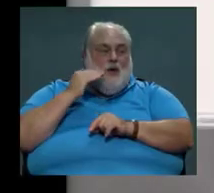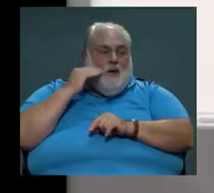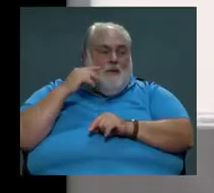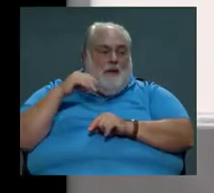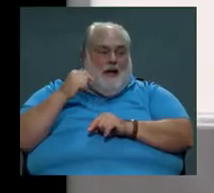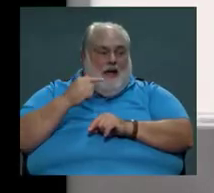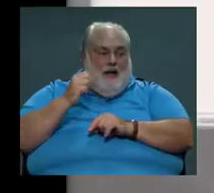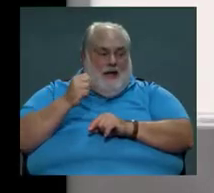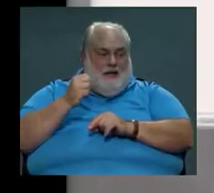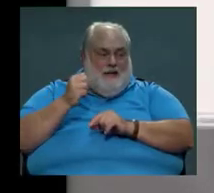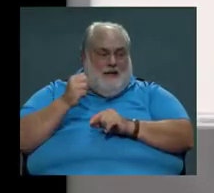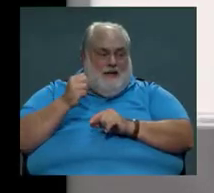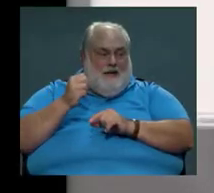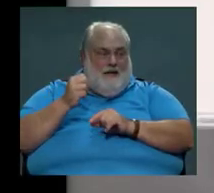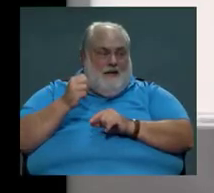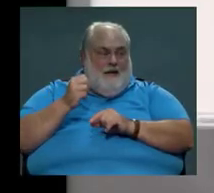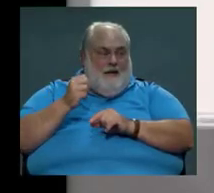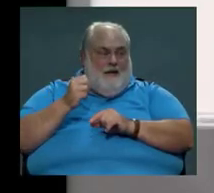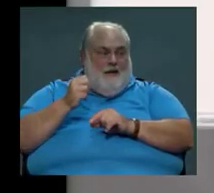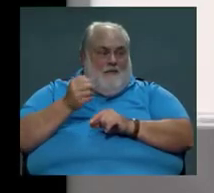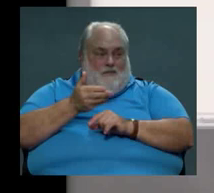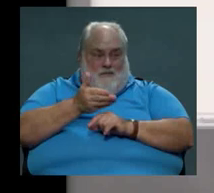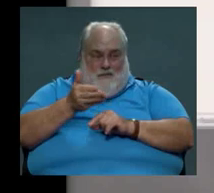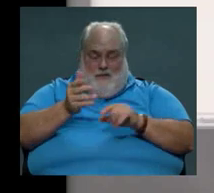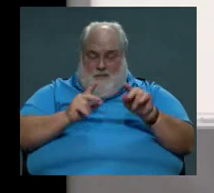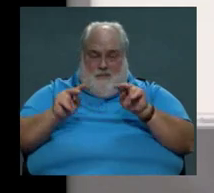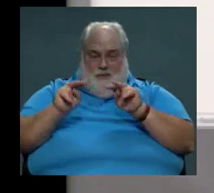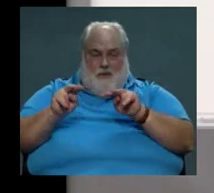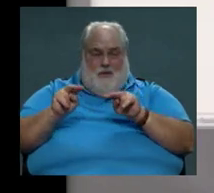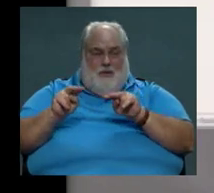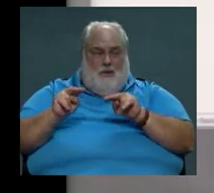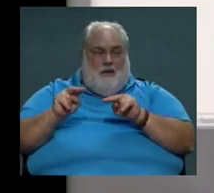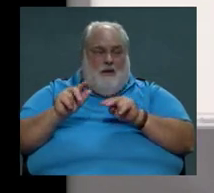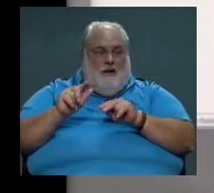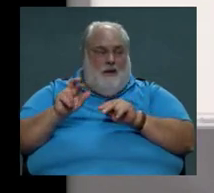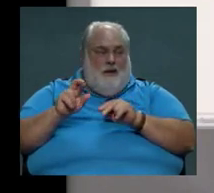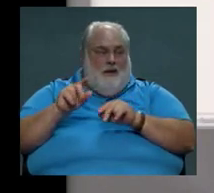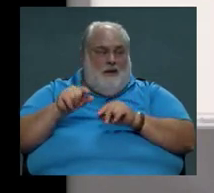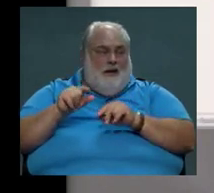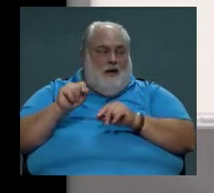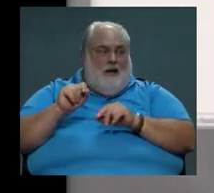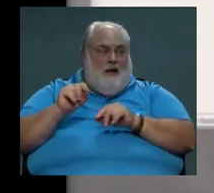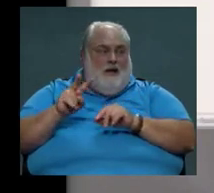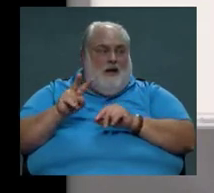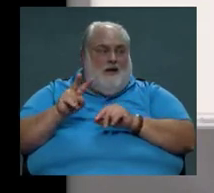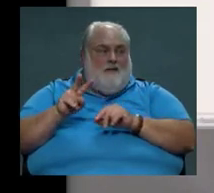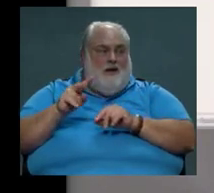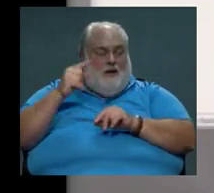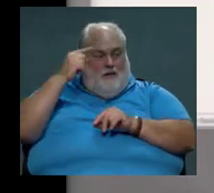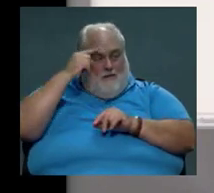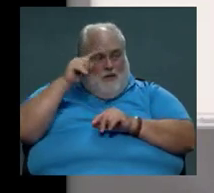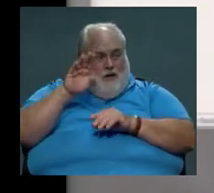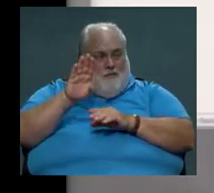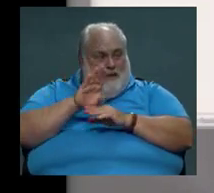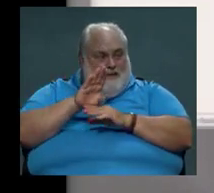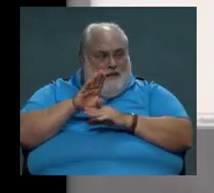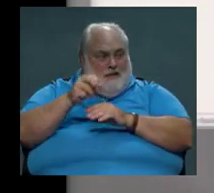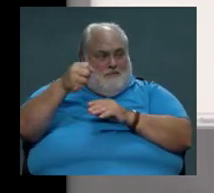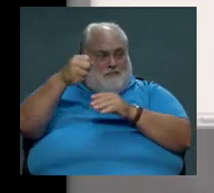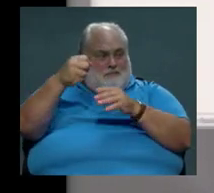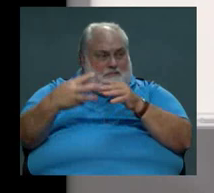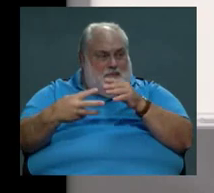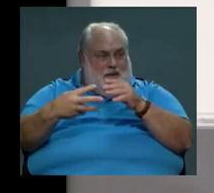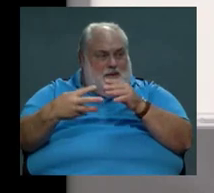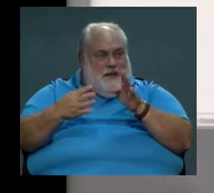the viewers, go to the homepage, littlerock.gov, go to 4 businesses, and pull down the menu